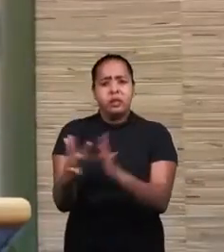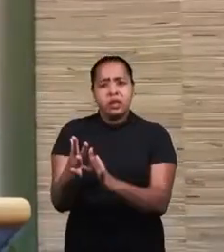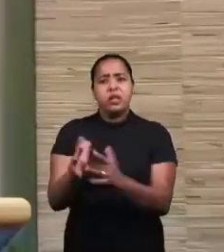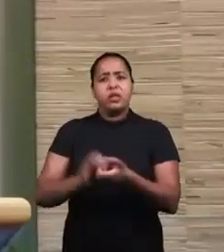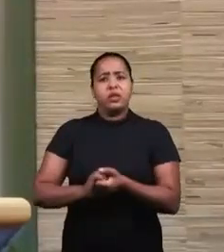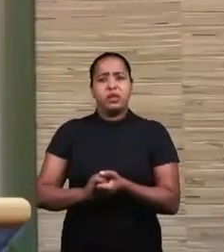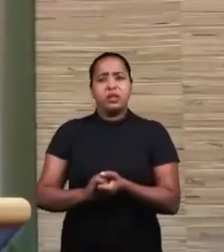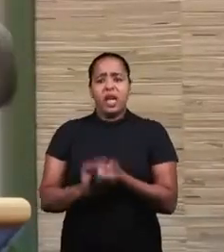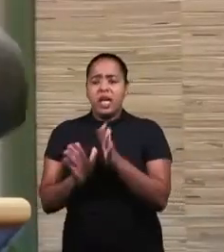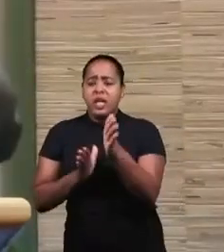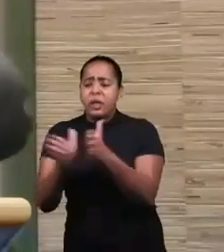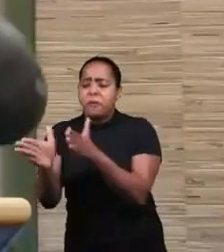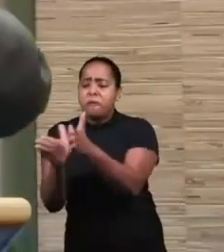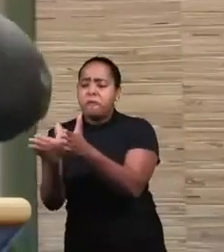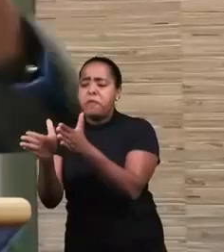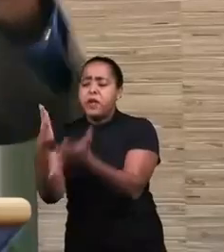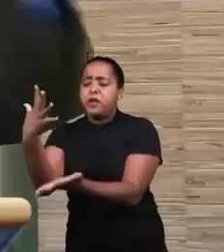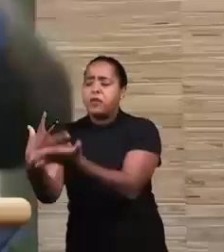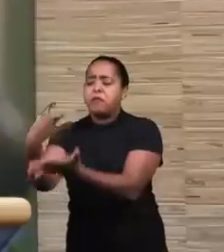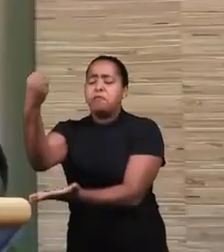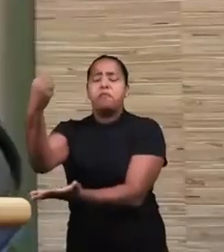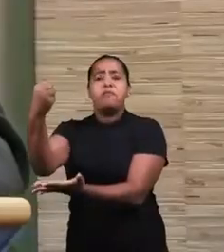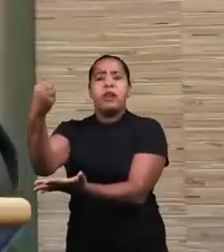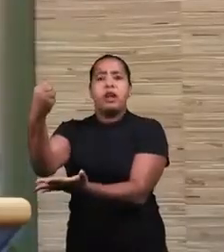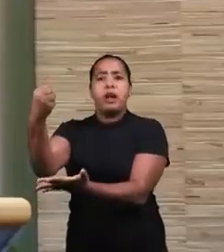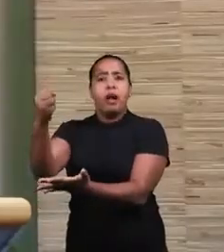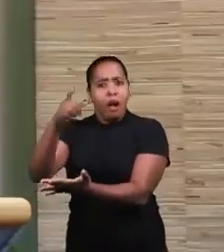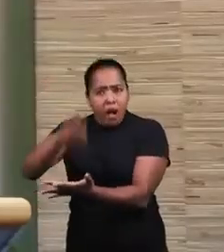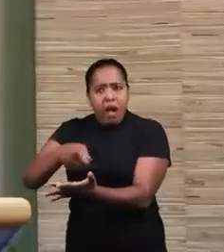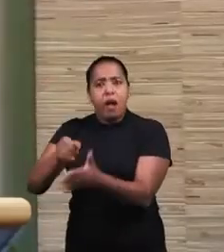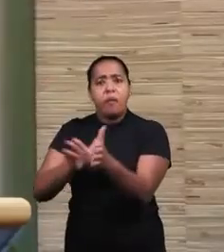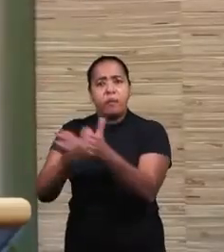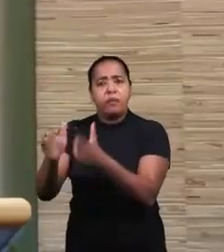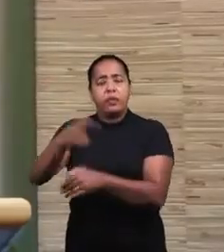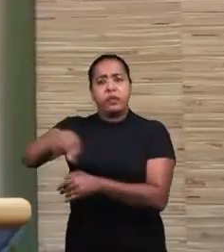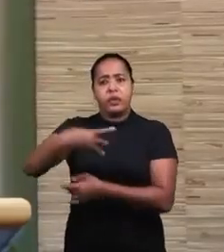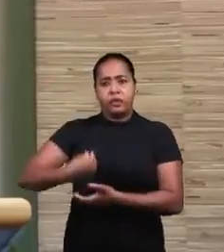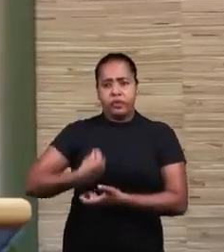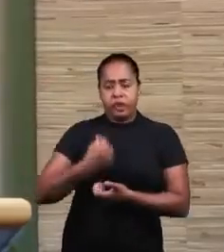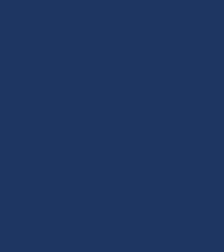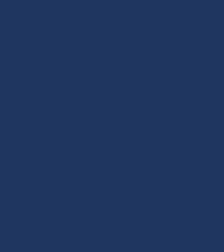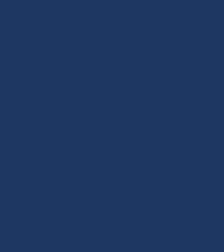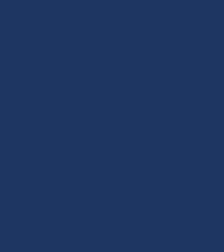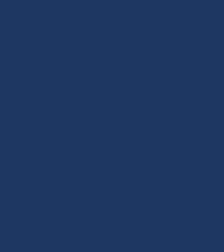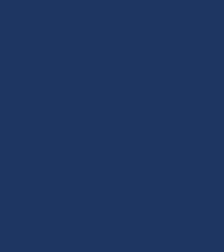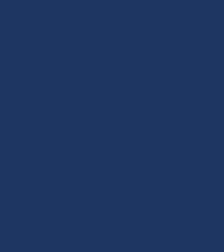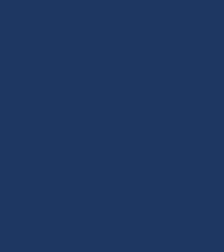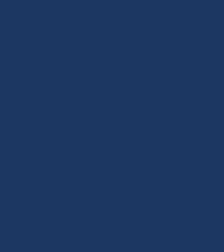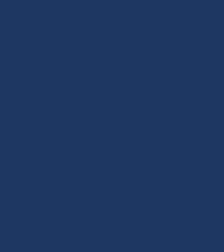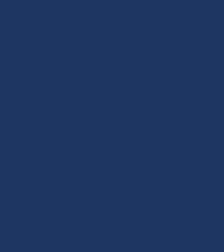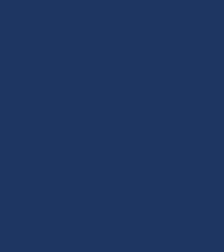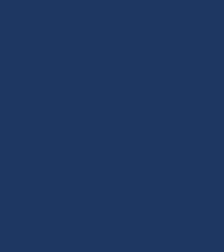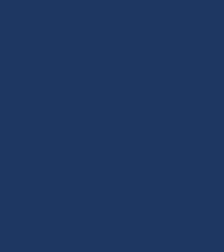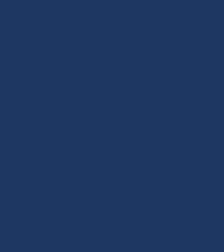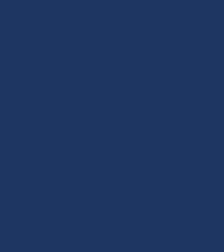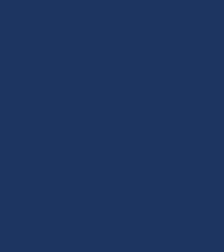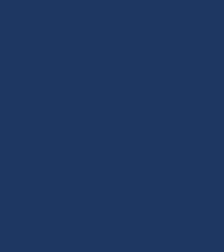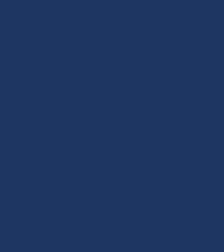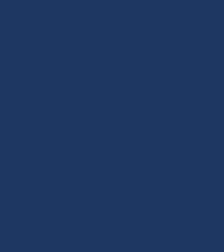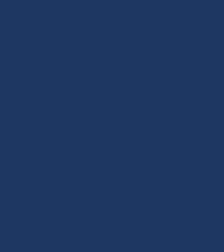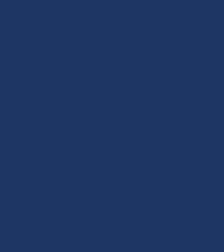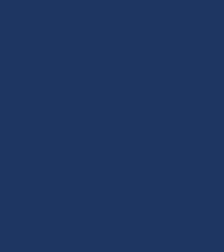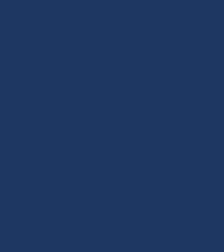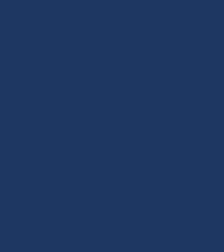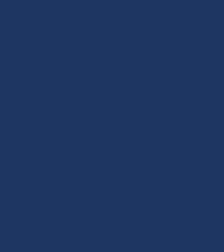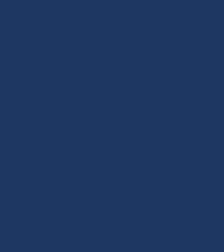are in this wedding feast in the moment of the departure. That's the moment we are living. Let's show verse 18. So the men of the